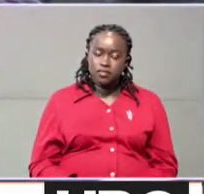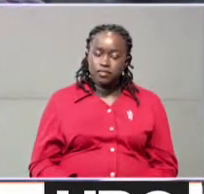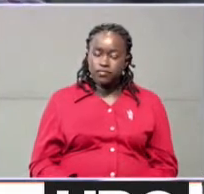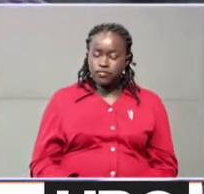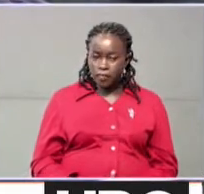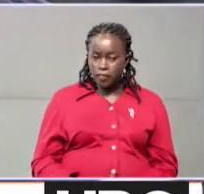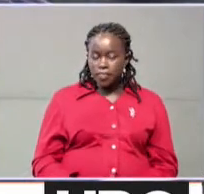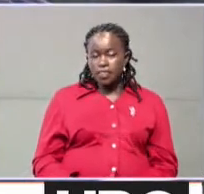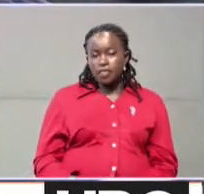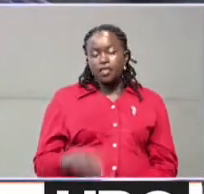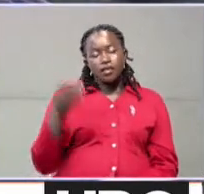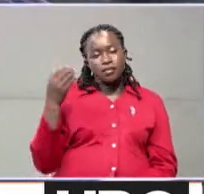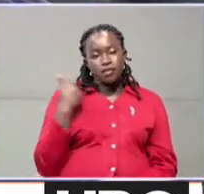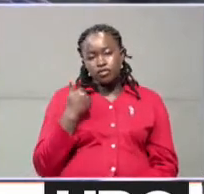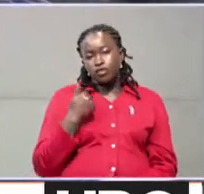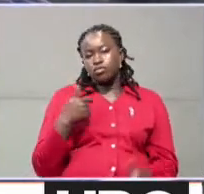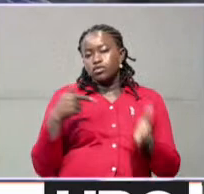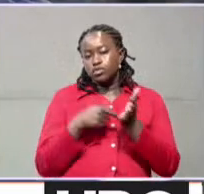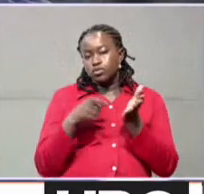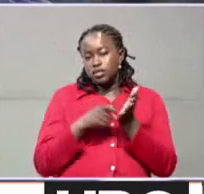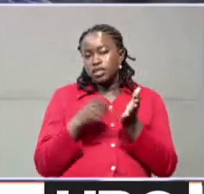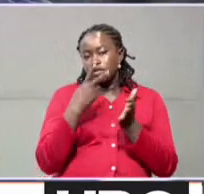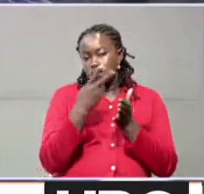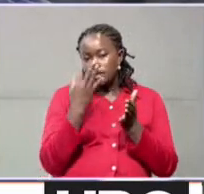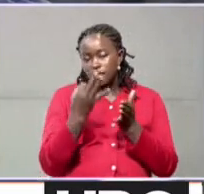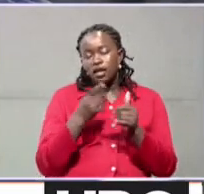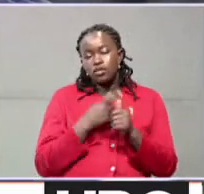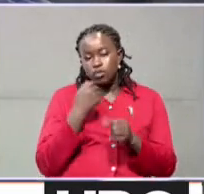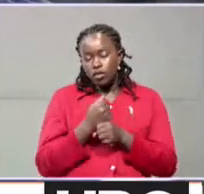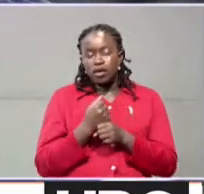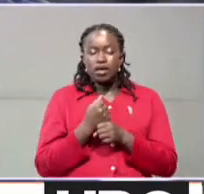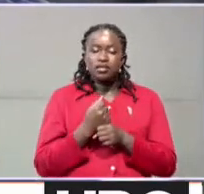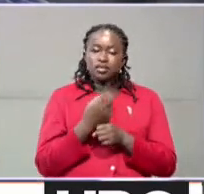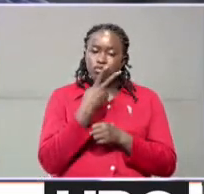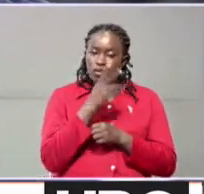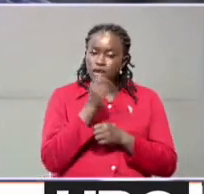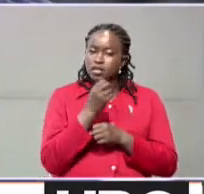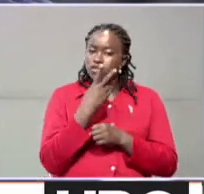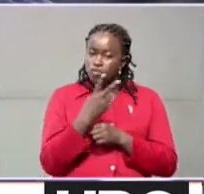that during the seating of tuesday 23rd august 20 22